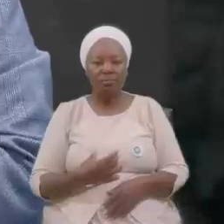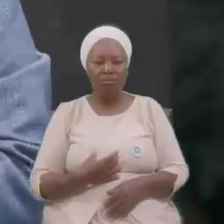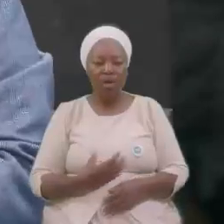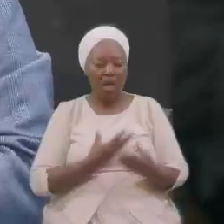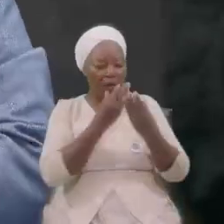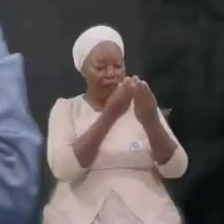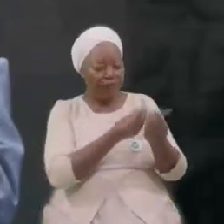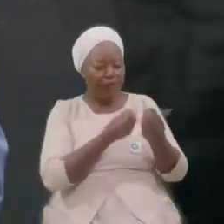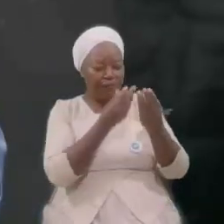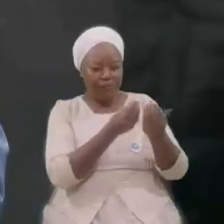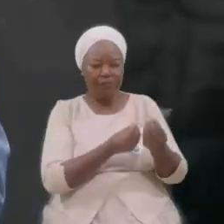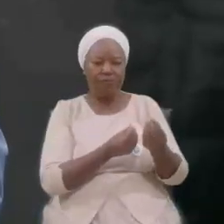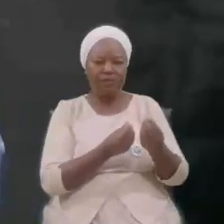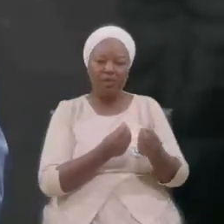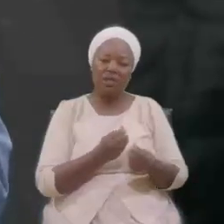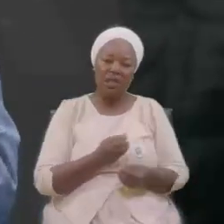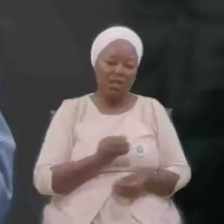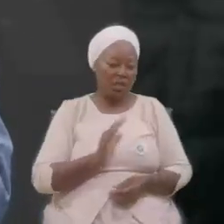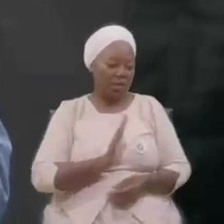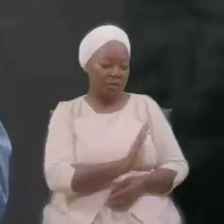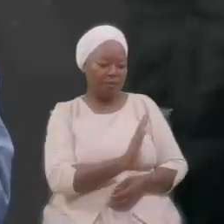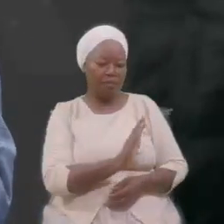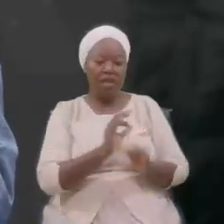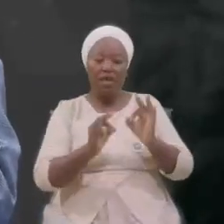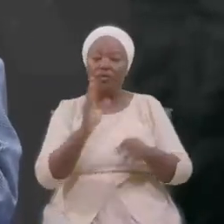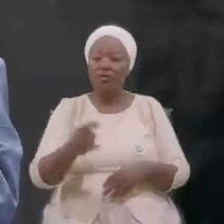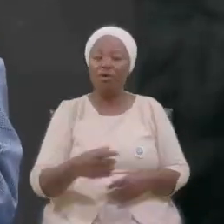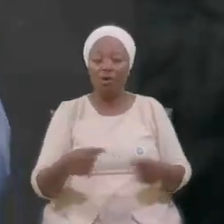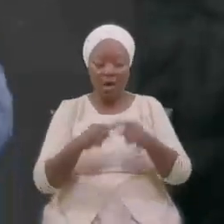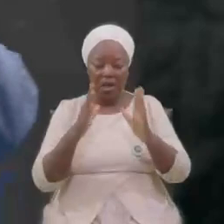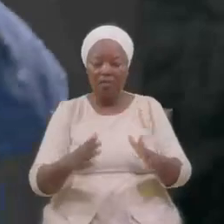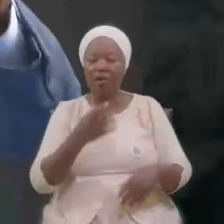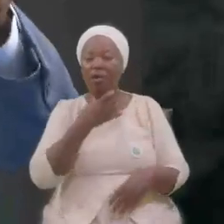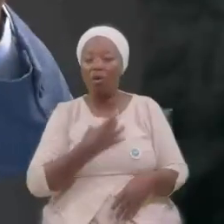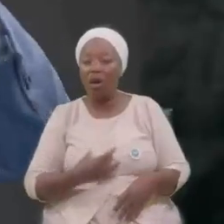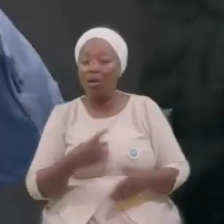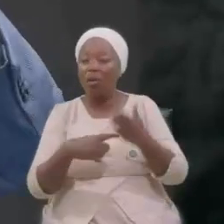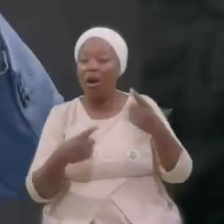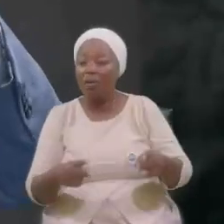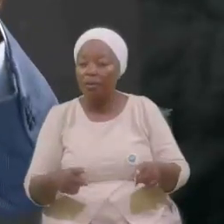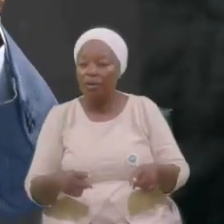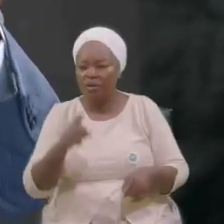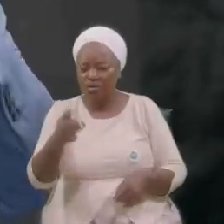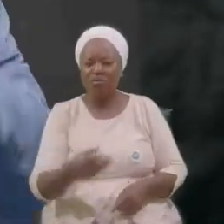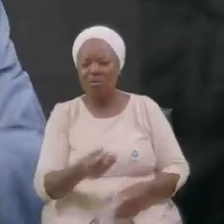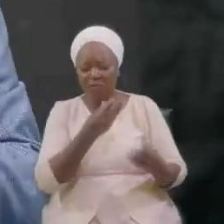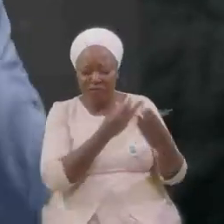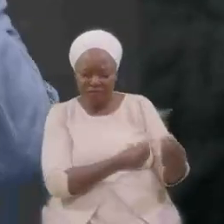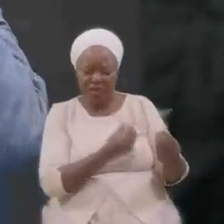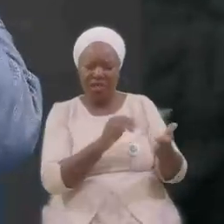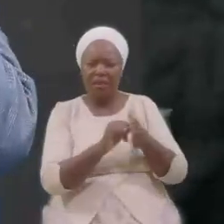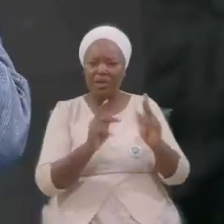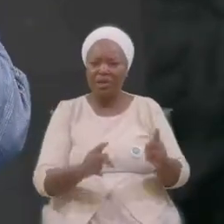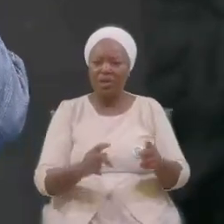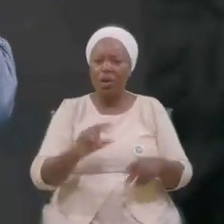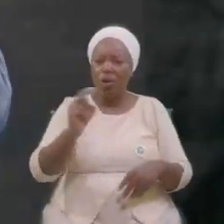If thine enemy hunger, tell me what you do. Only those who are transformed can do